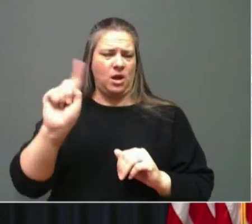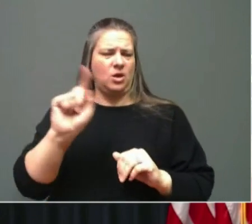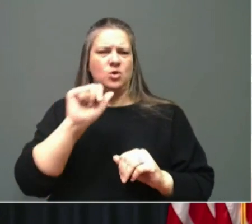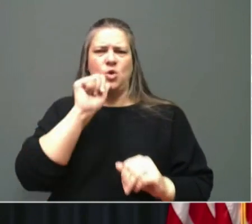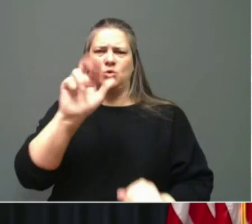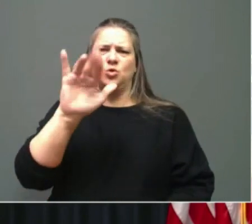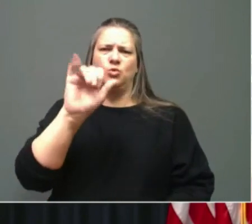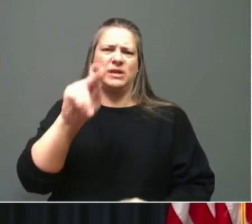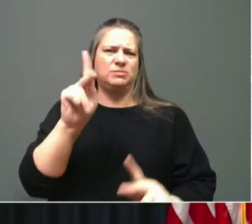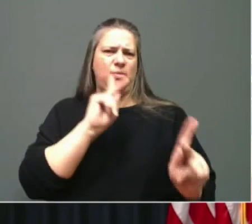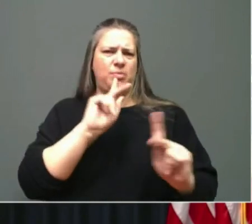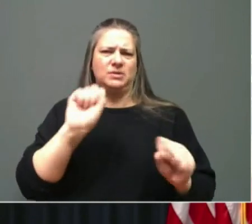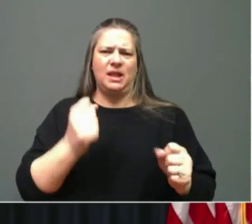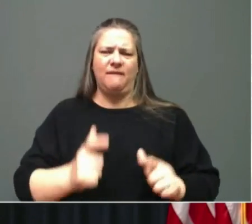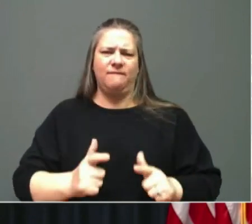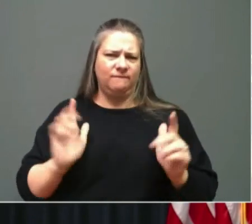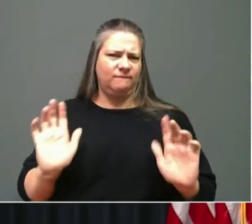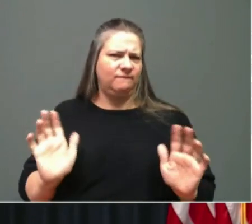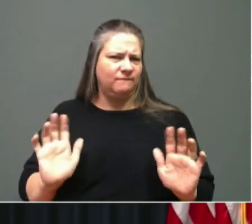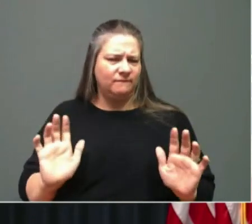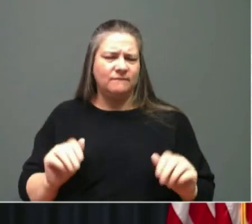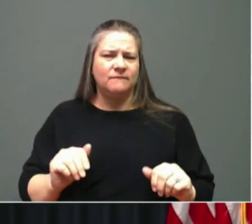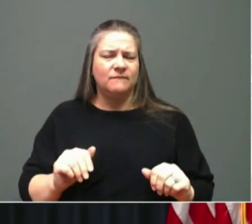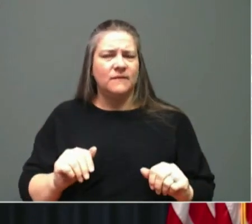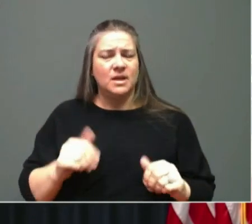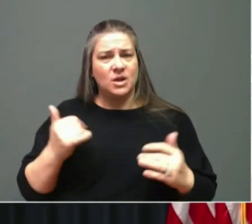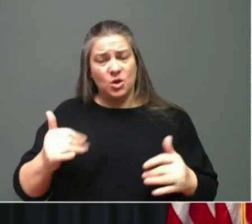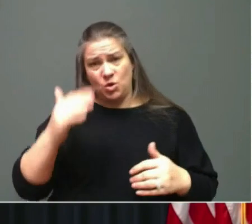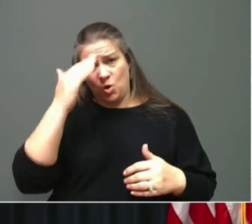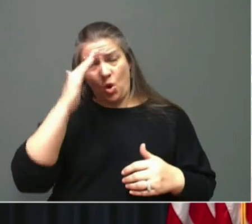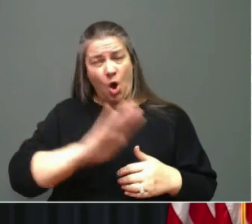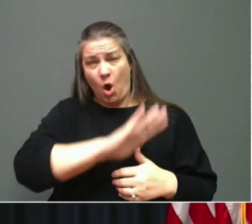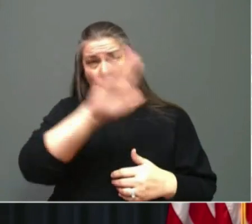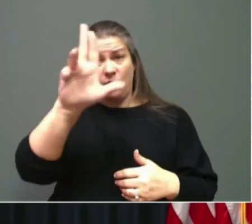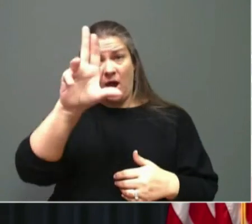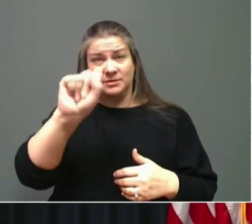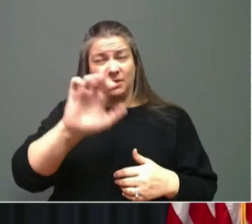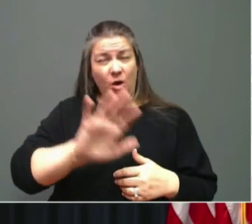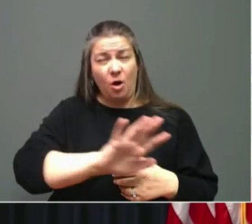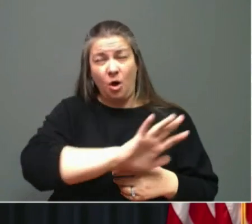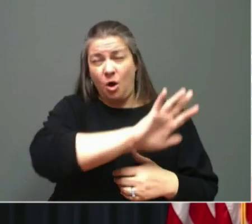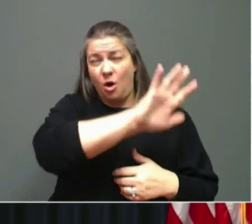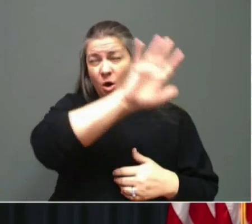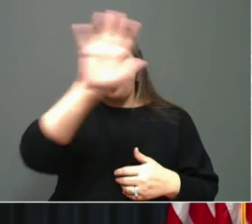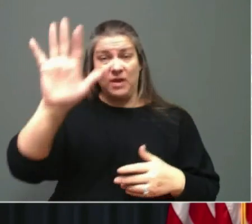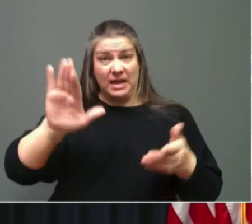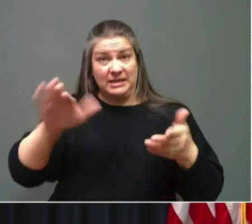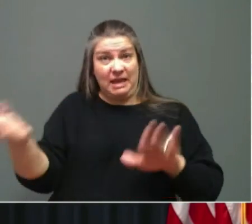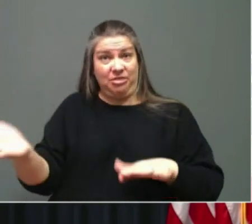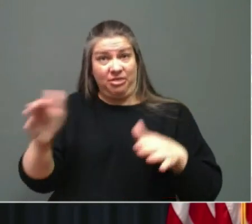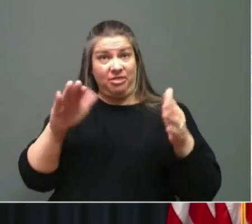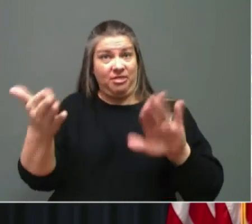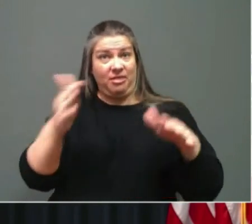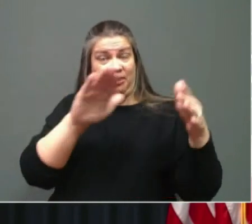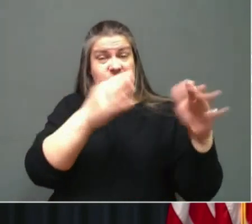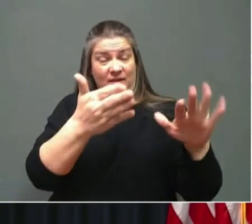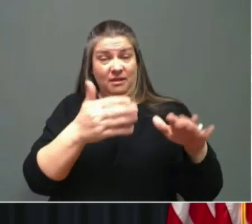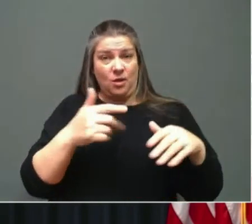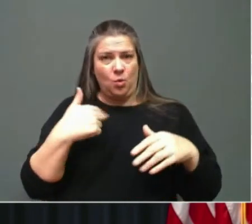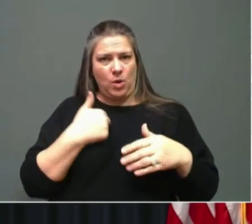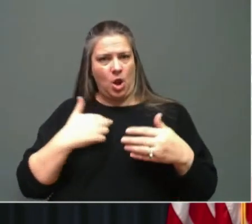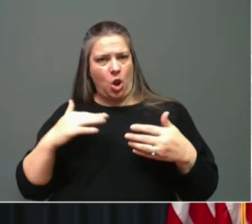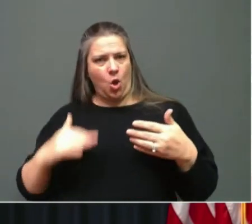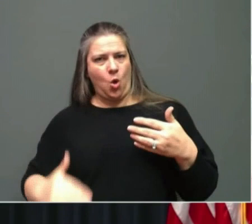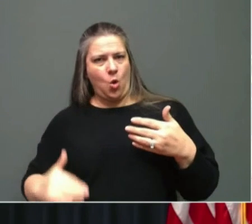We are in the bottom 10 in the entire country, which is where we want to be on deaths per capita. Means we've been one of the 10 most